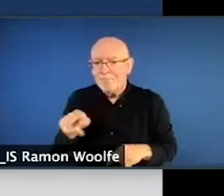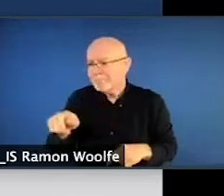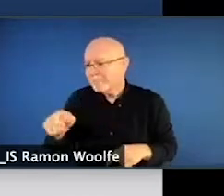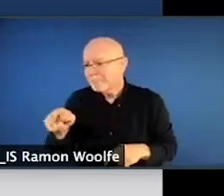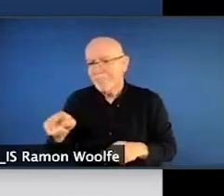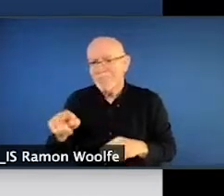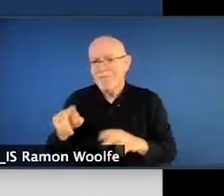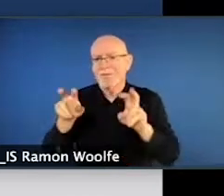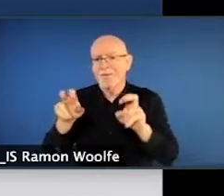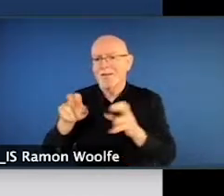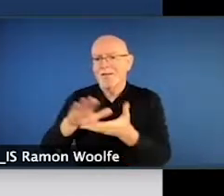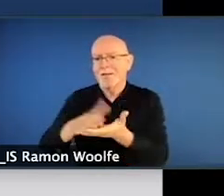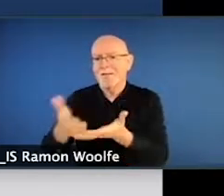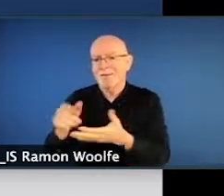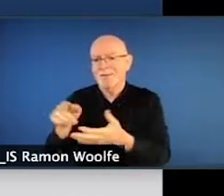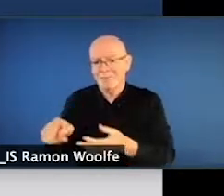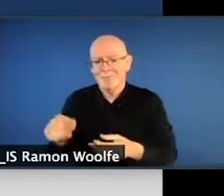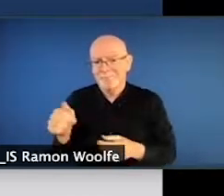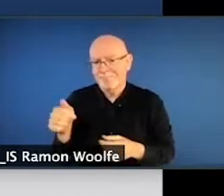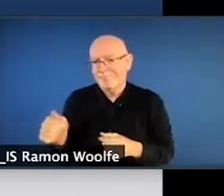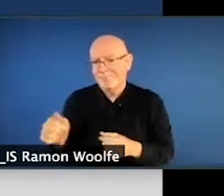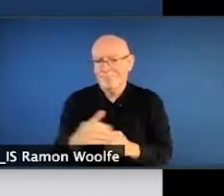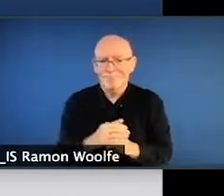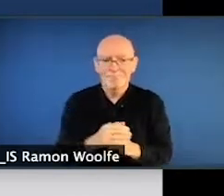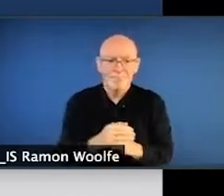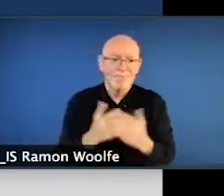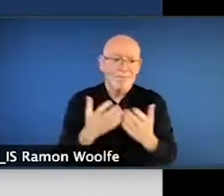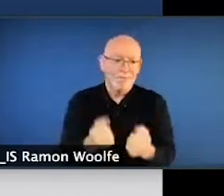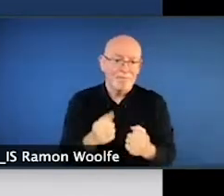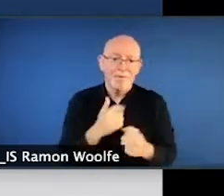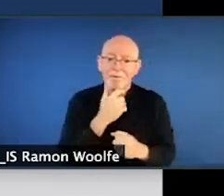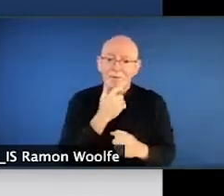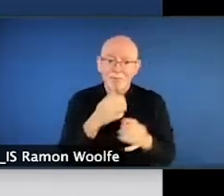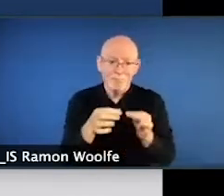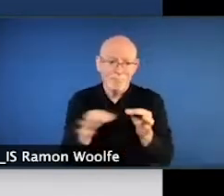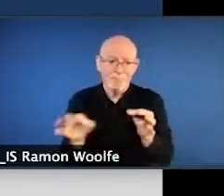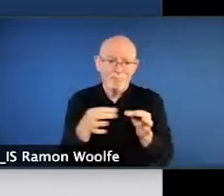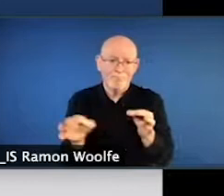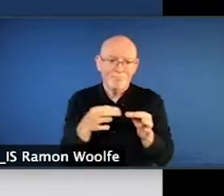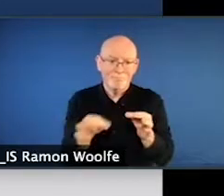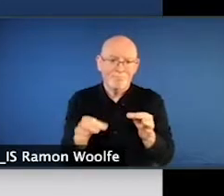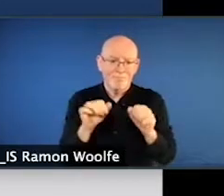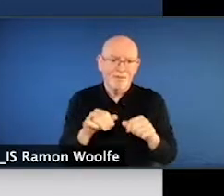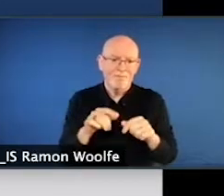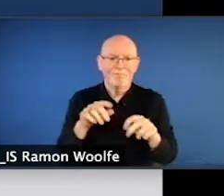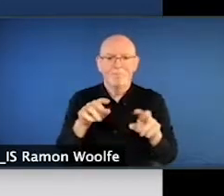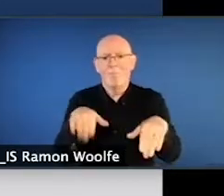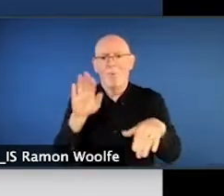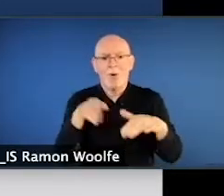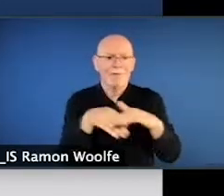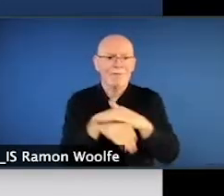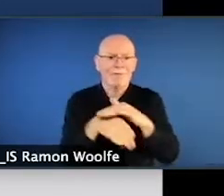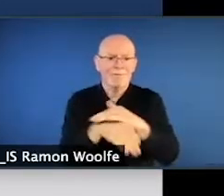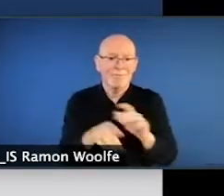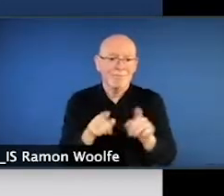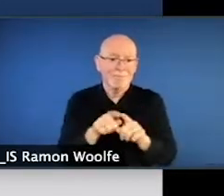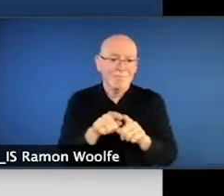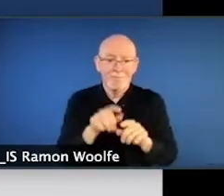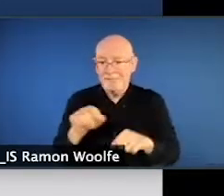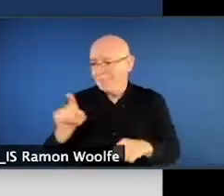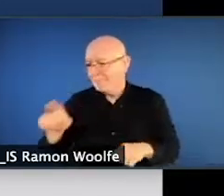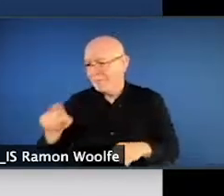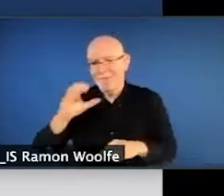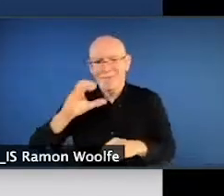Show Subtitle. If you have any problems with the captions in Zoom, or if you are following the live stream, you can